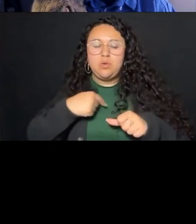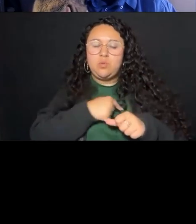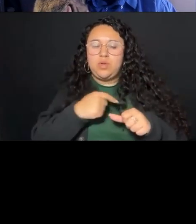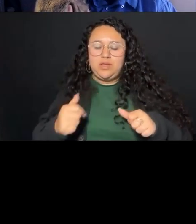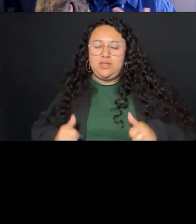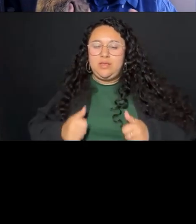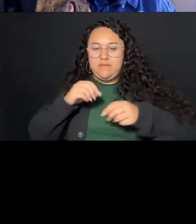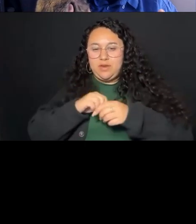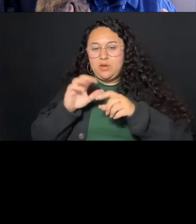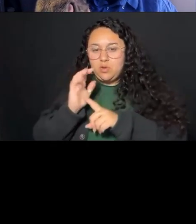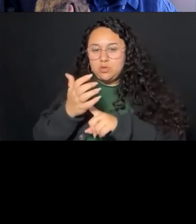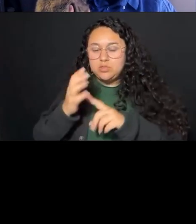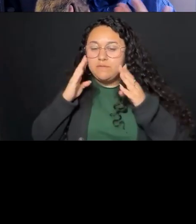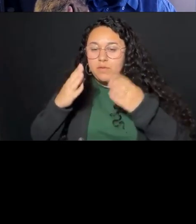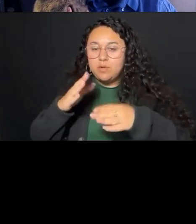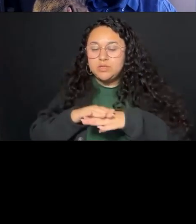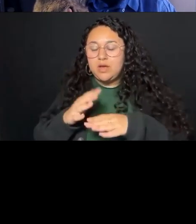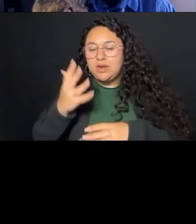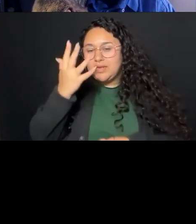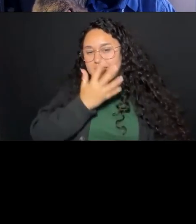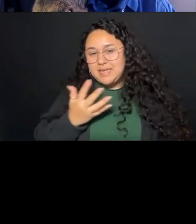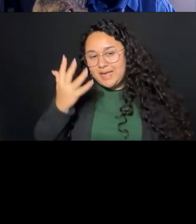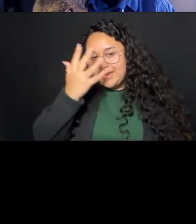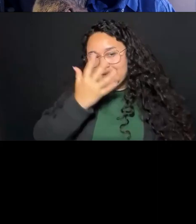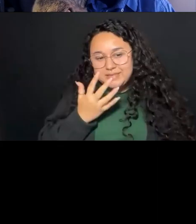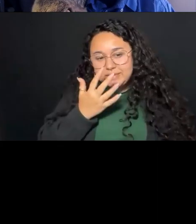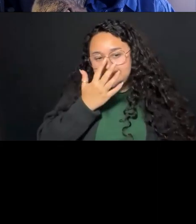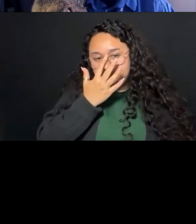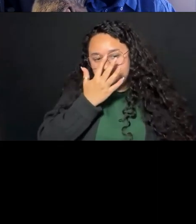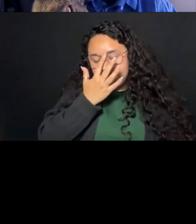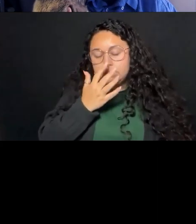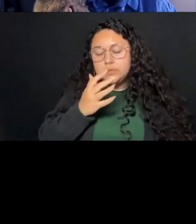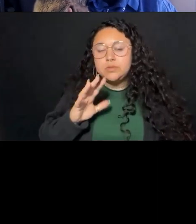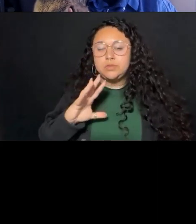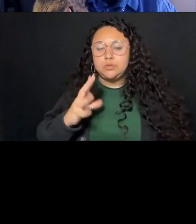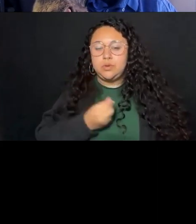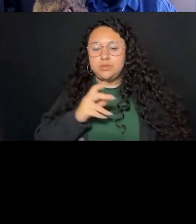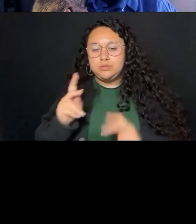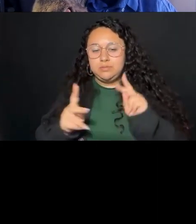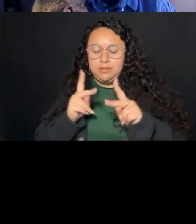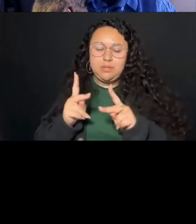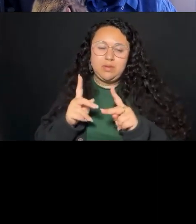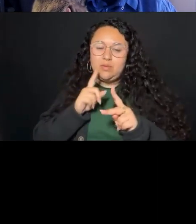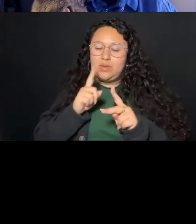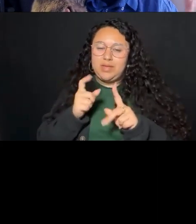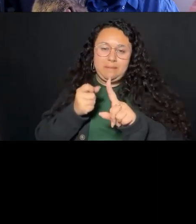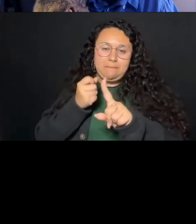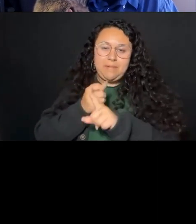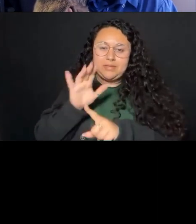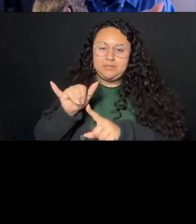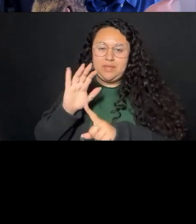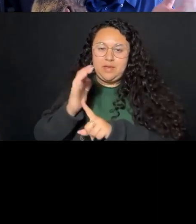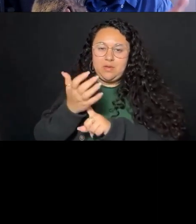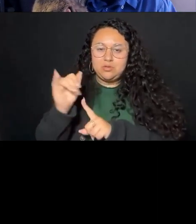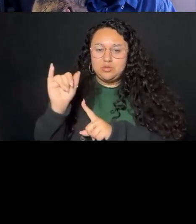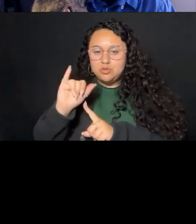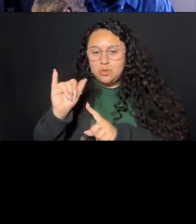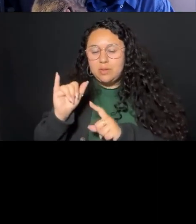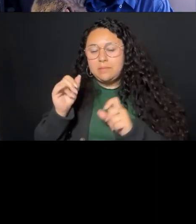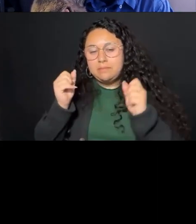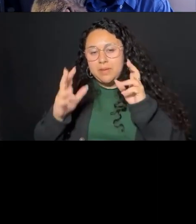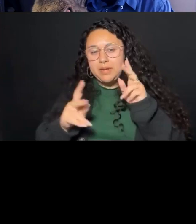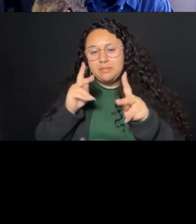aesthetics. And trans people are affected by that culture as well. So a lot of folks get kind of a pass, and it's